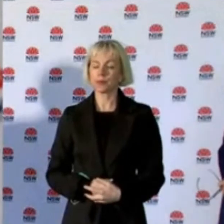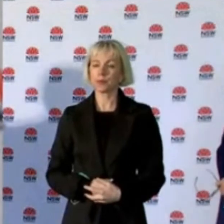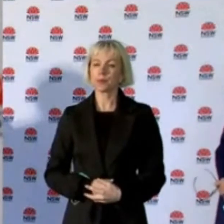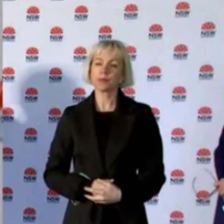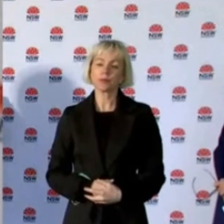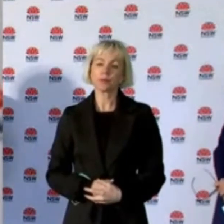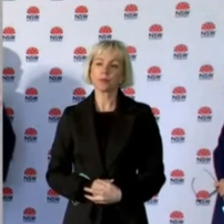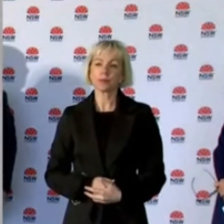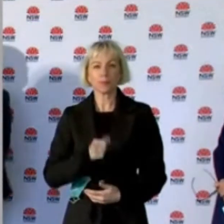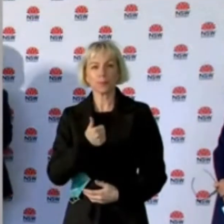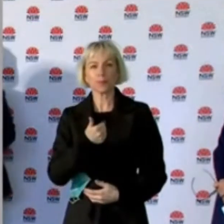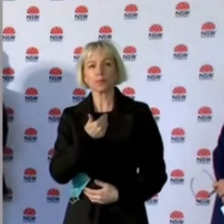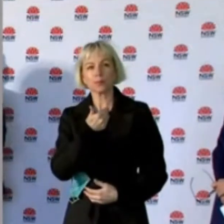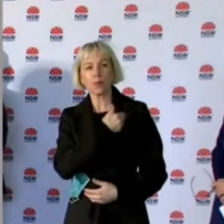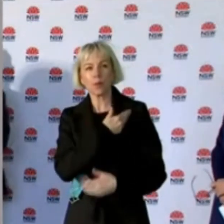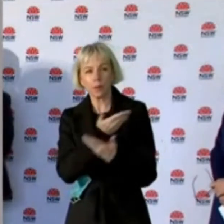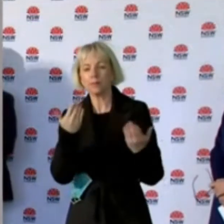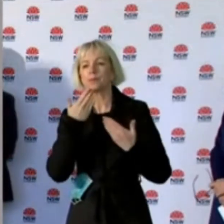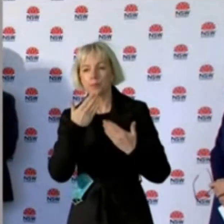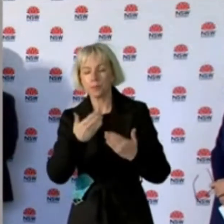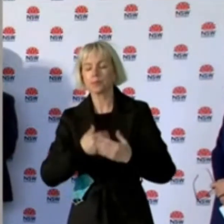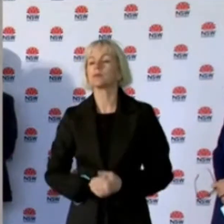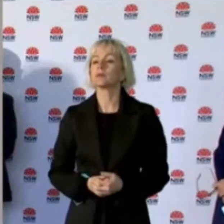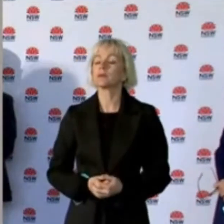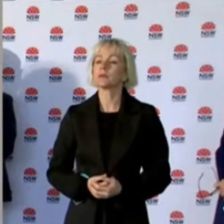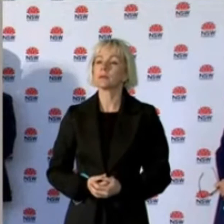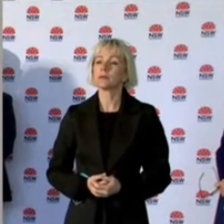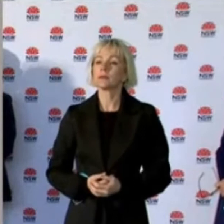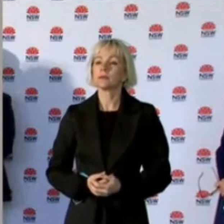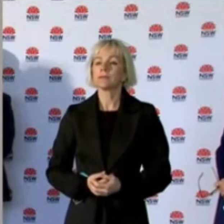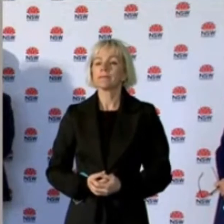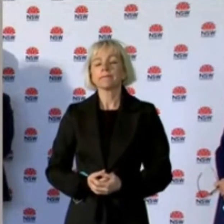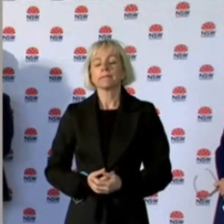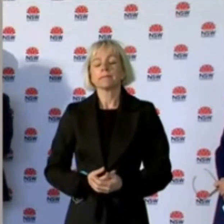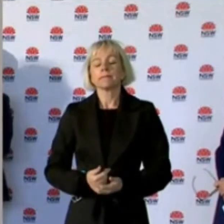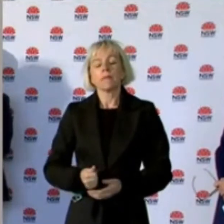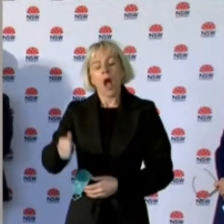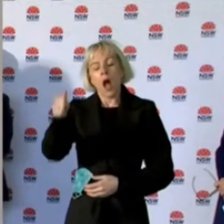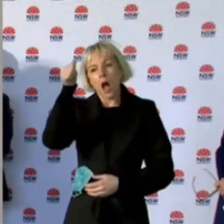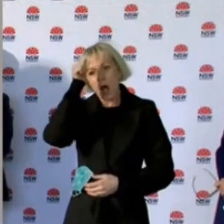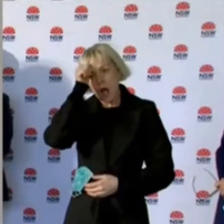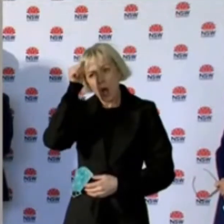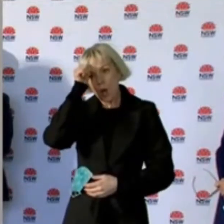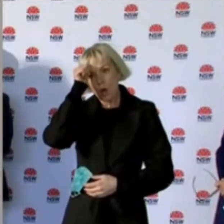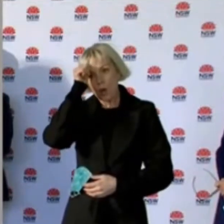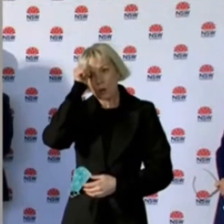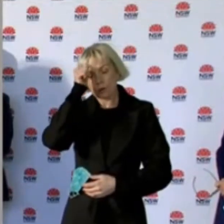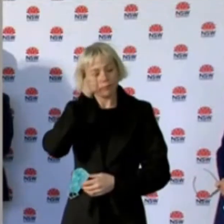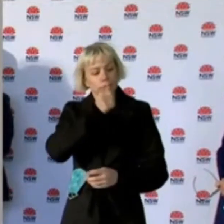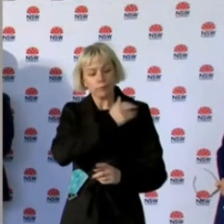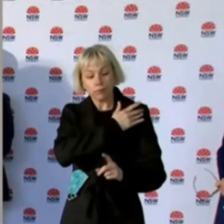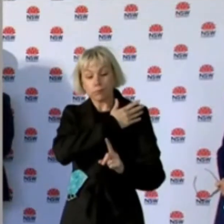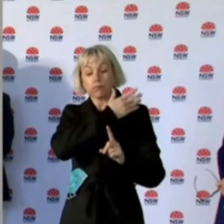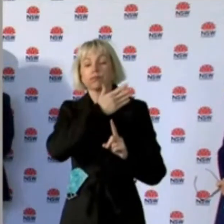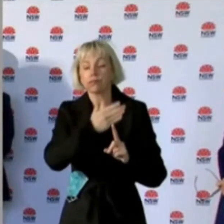Well, thanks, Deputy Premier. Look, I want to begin by acknowledging the stress and challenges and difficulties that many people and families are feeling